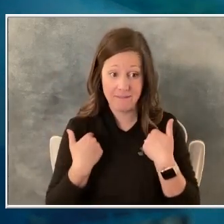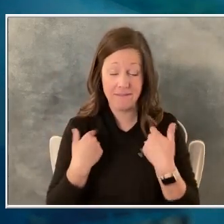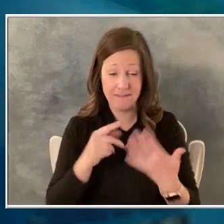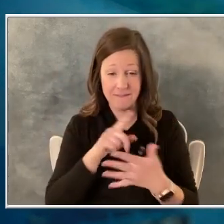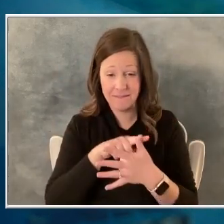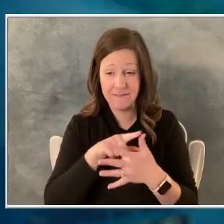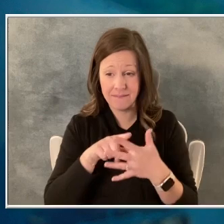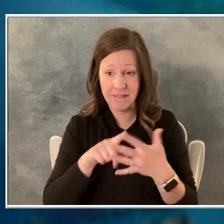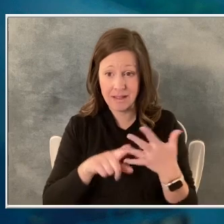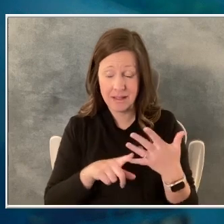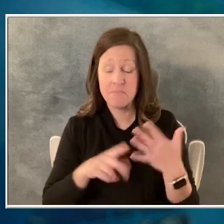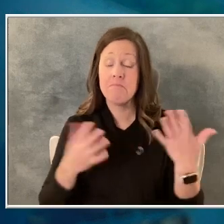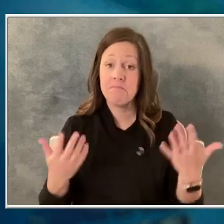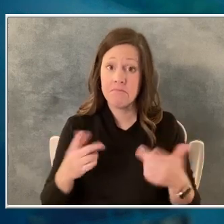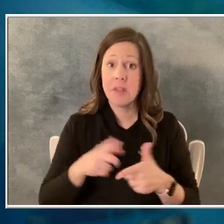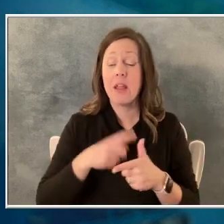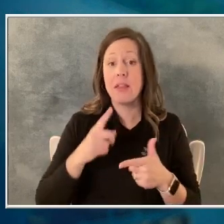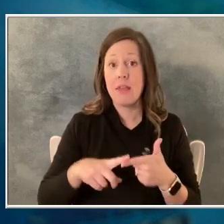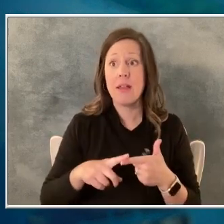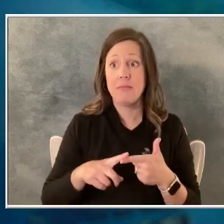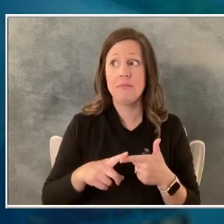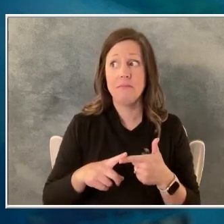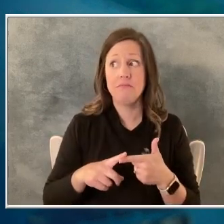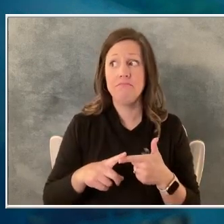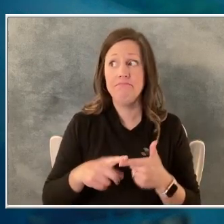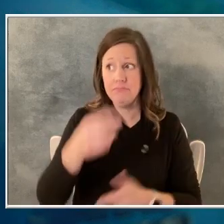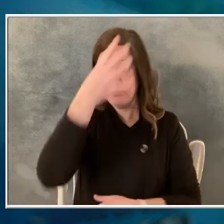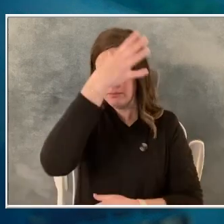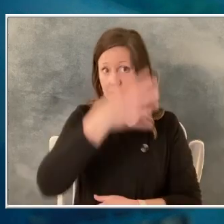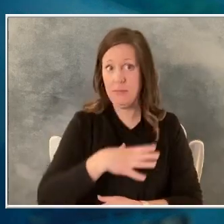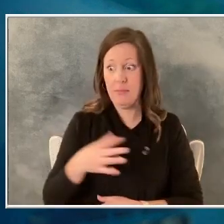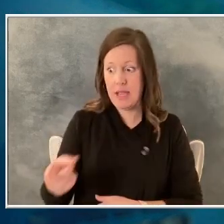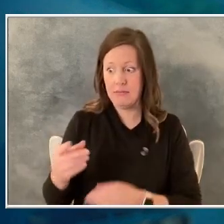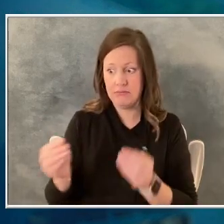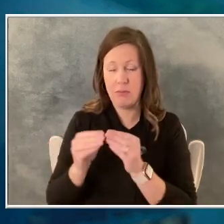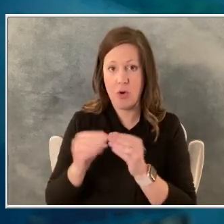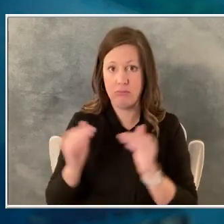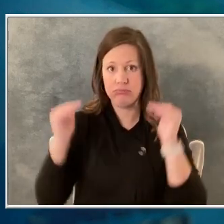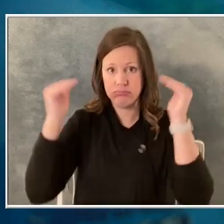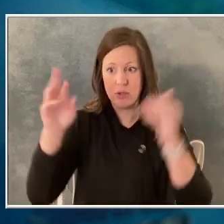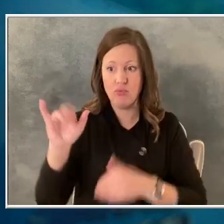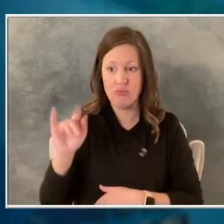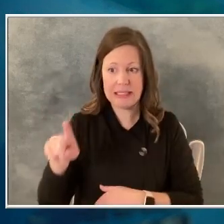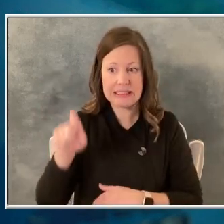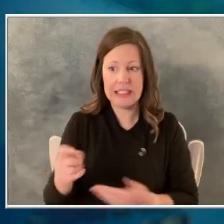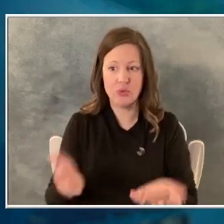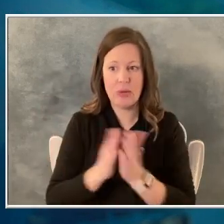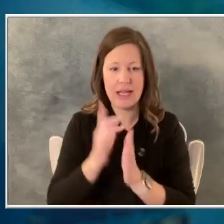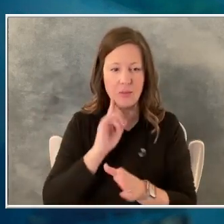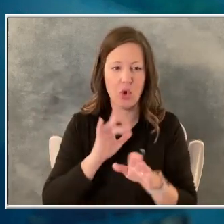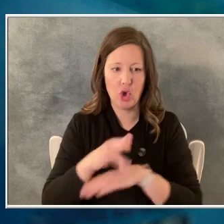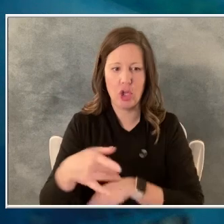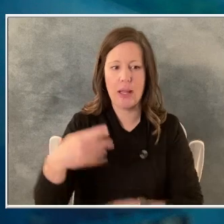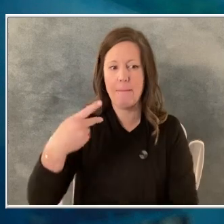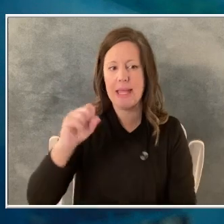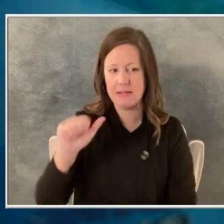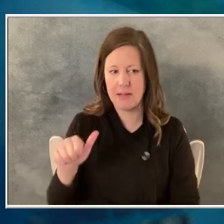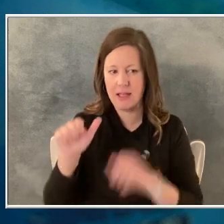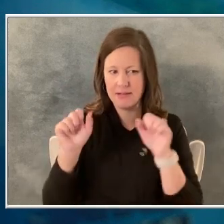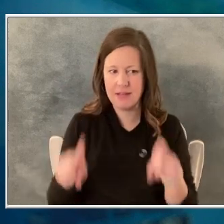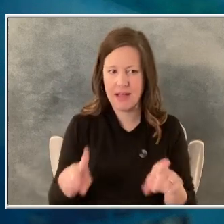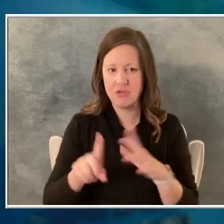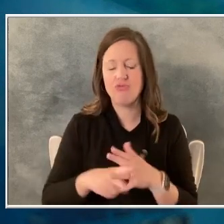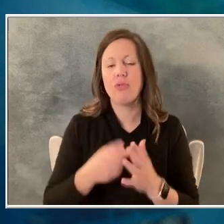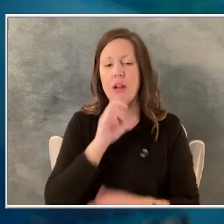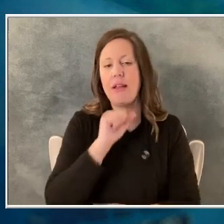think then that man is at high risk, and I would ask for an early PSA test starting at age 40 to 45. Also, black men. We